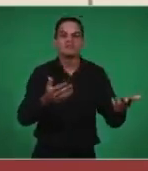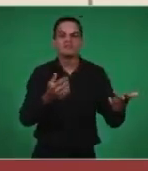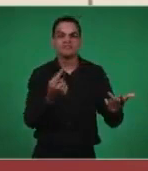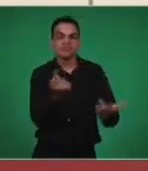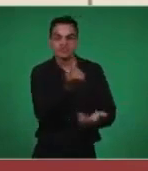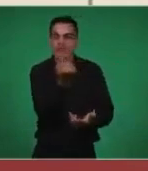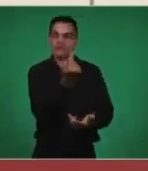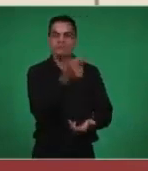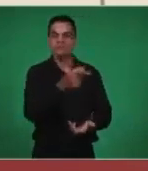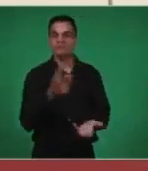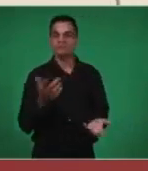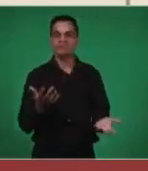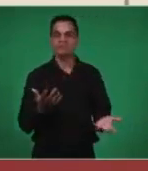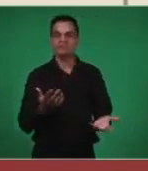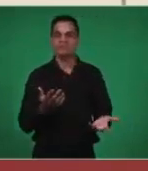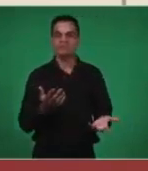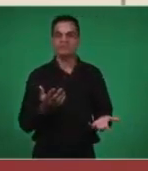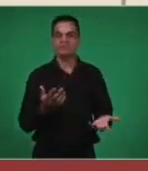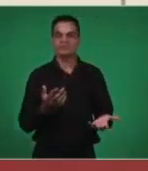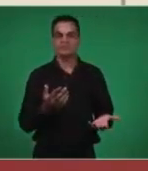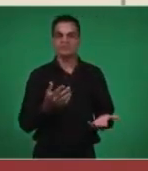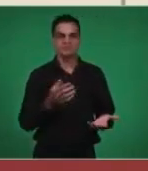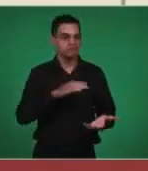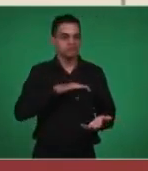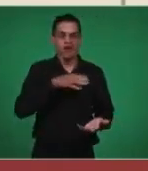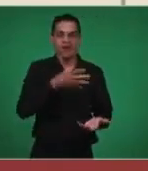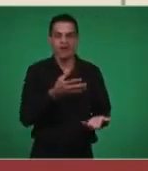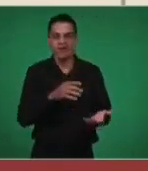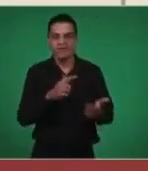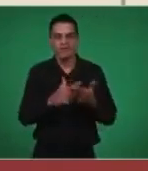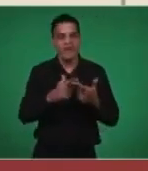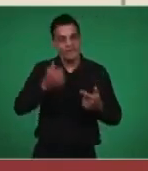it. And so we need to start